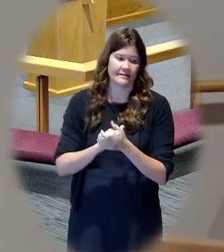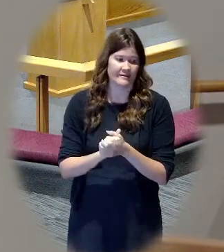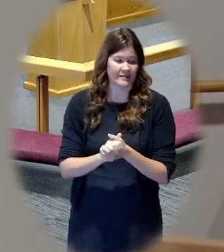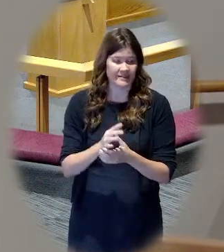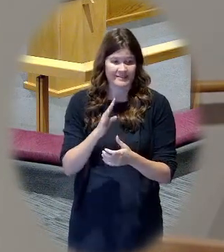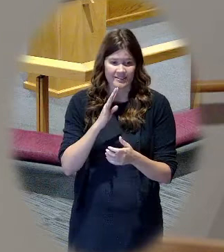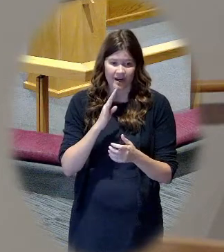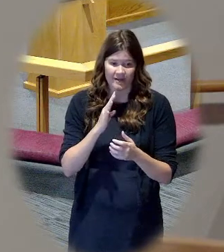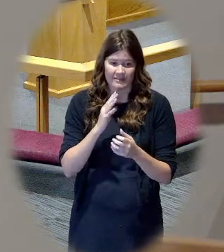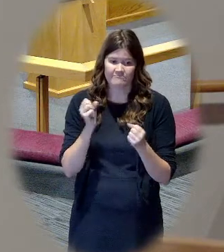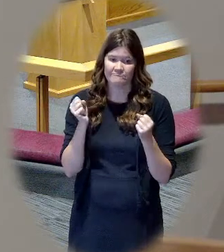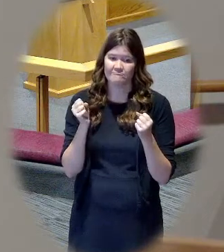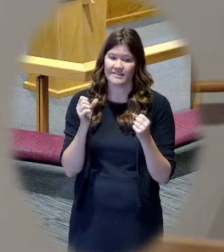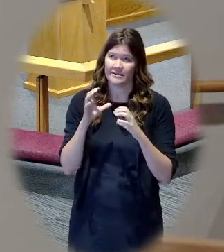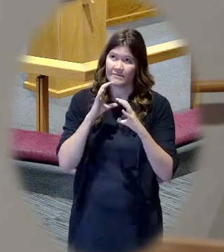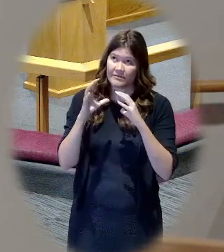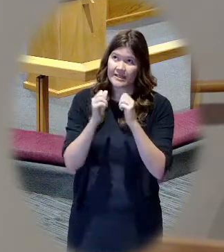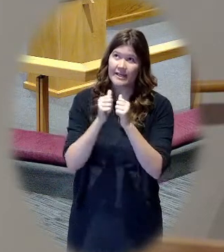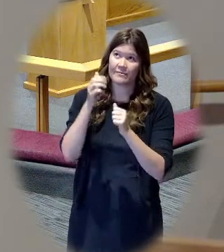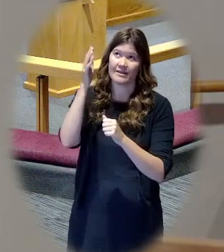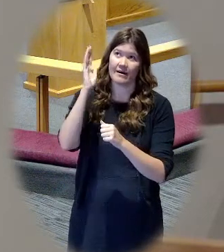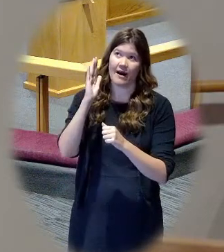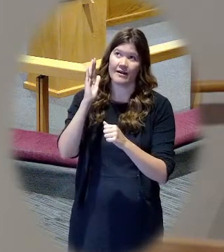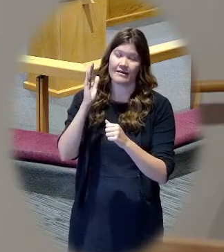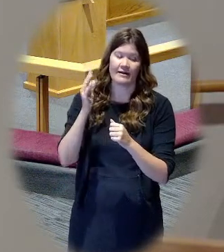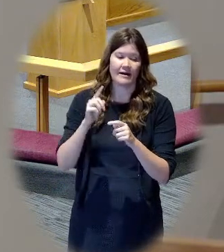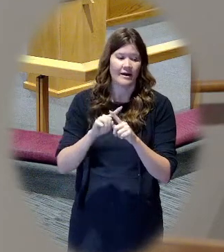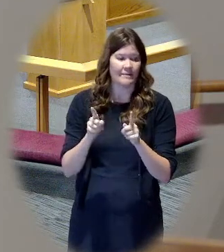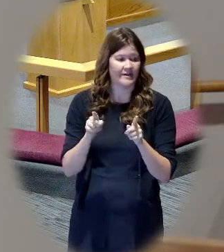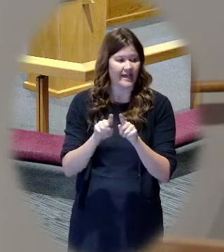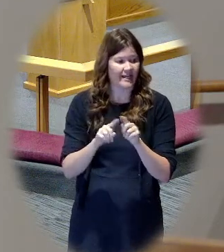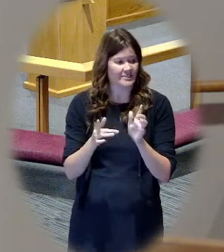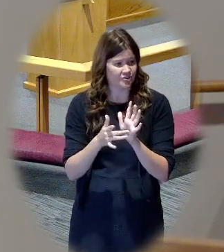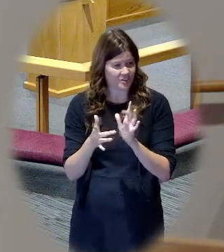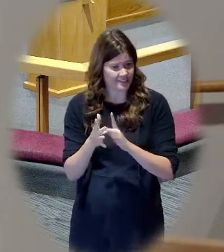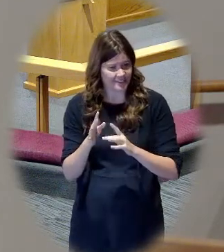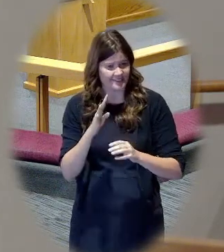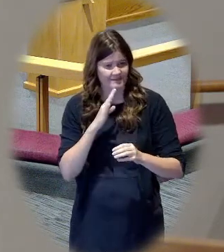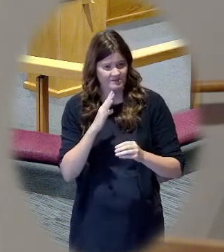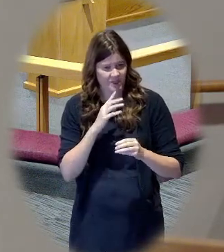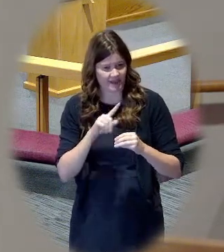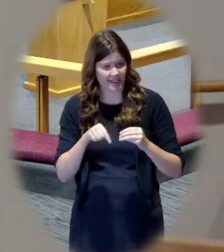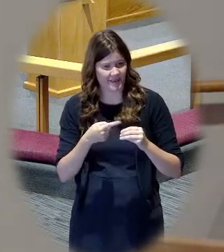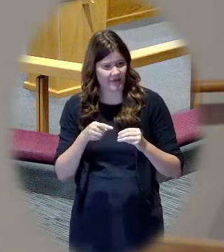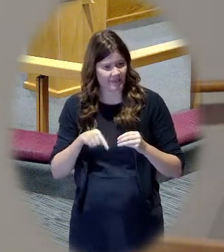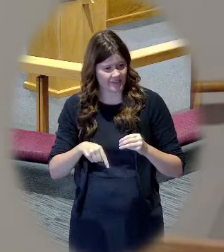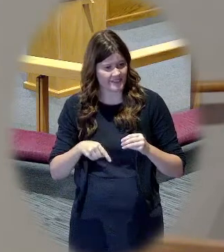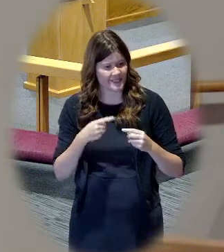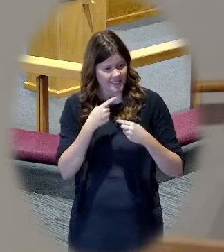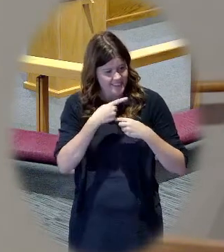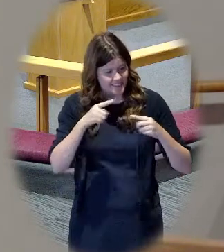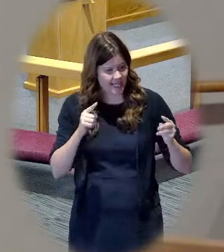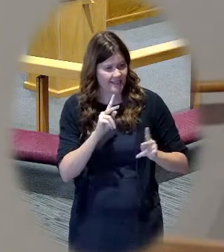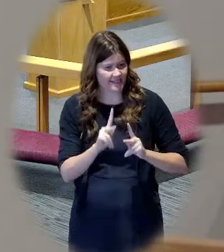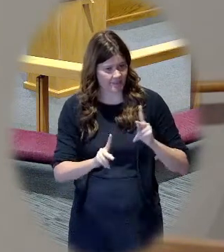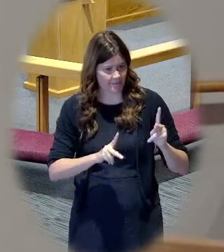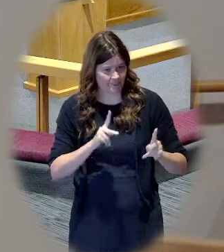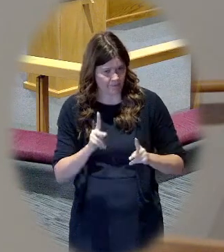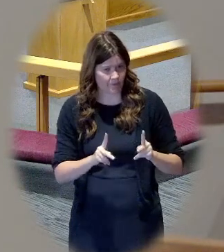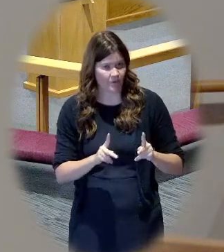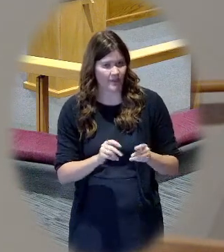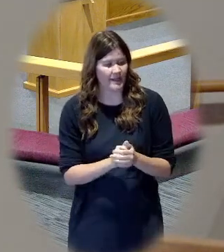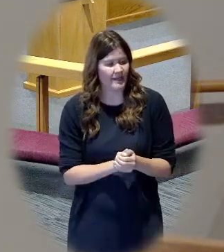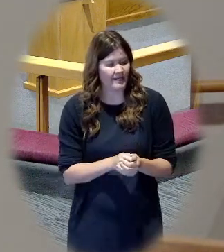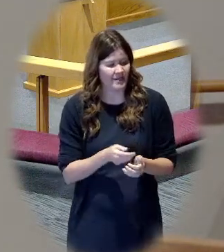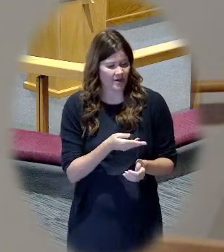Talk to God. But as Jesus engages this subject this morning in the audience of mixed company in